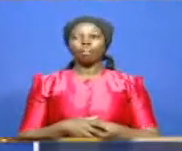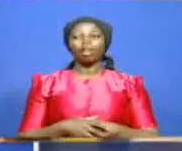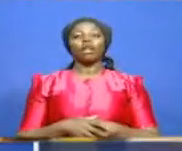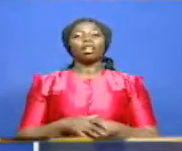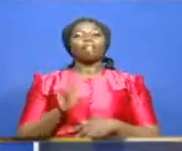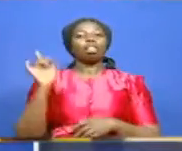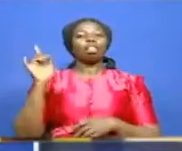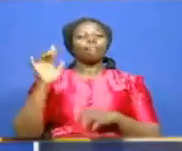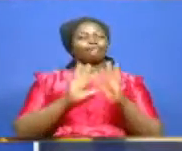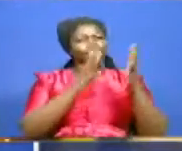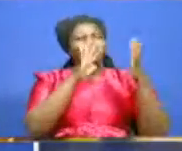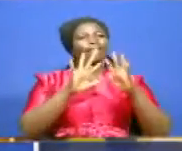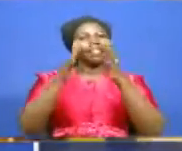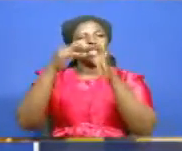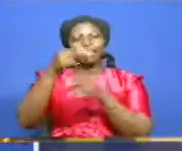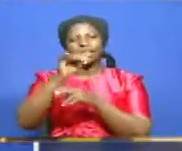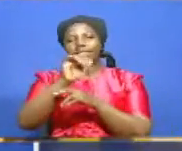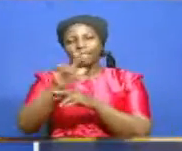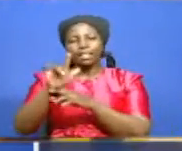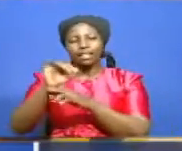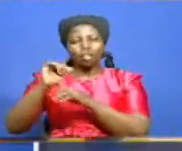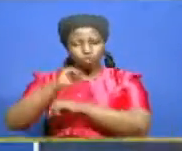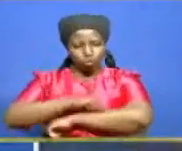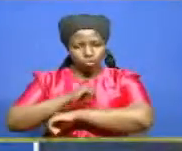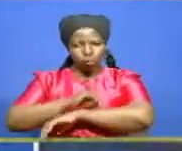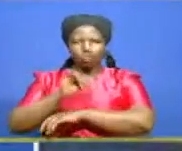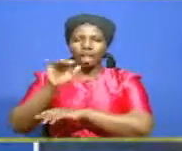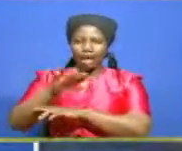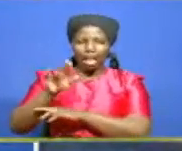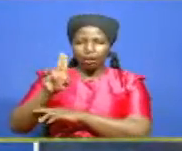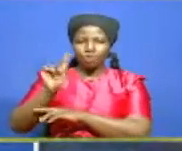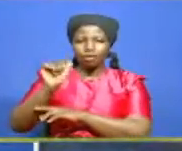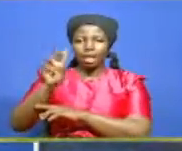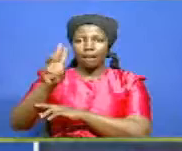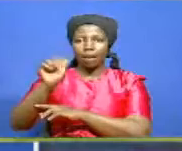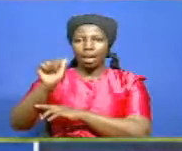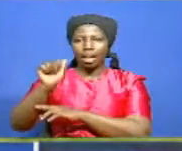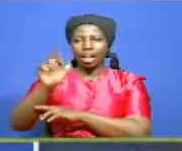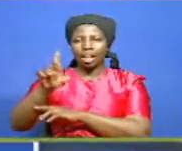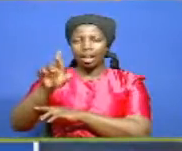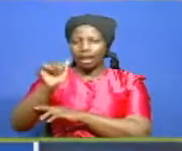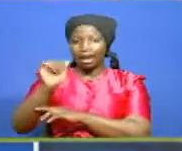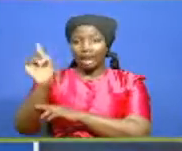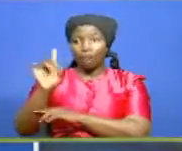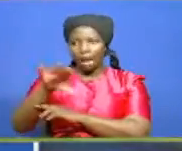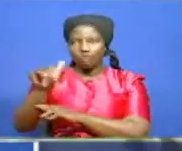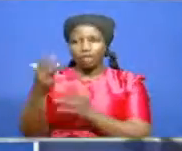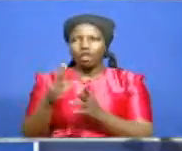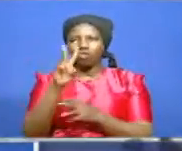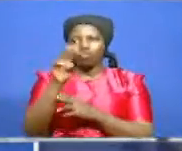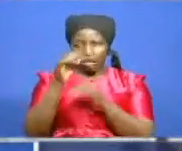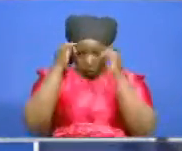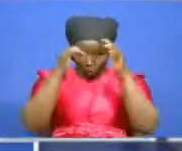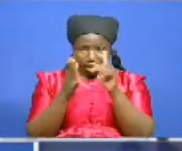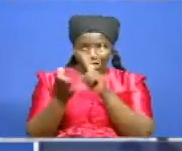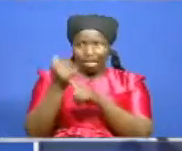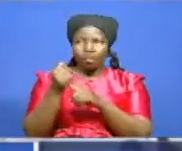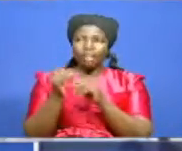It was jubilation at Hill School, Utawala, in Nairobi County, where 20 candidates got 400 marks and above. I